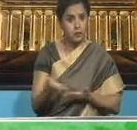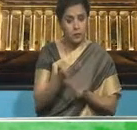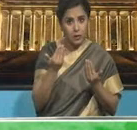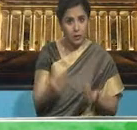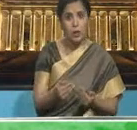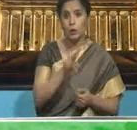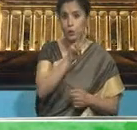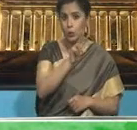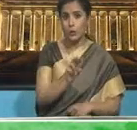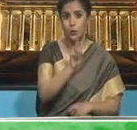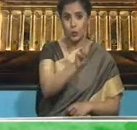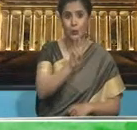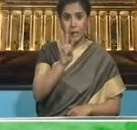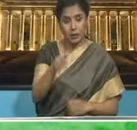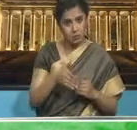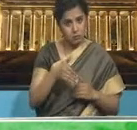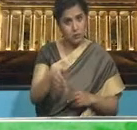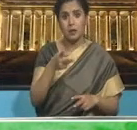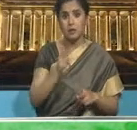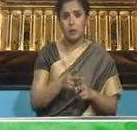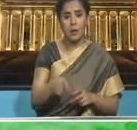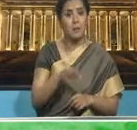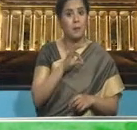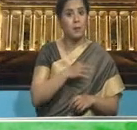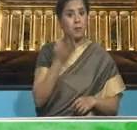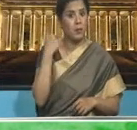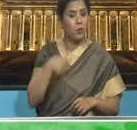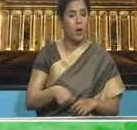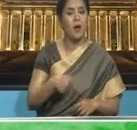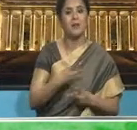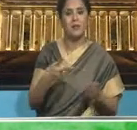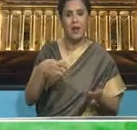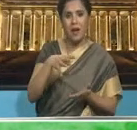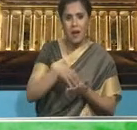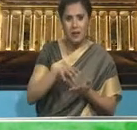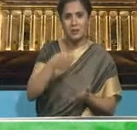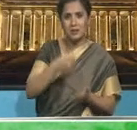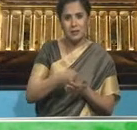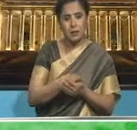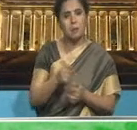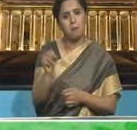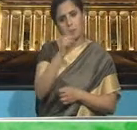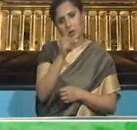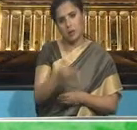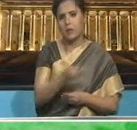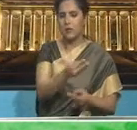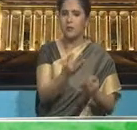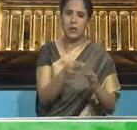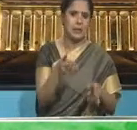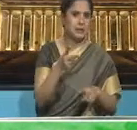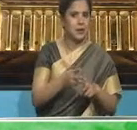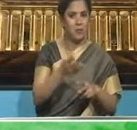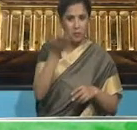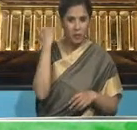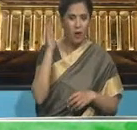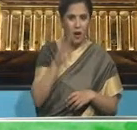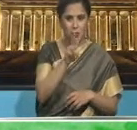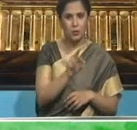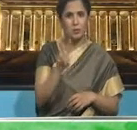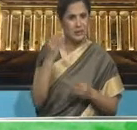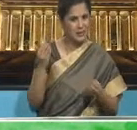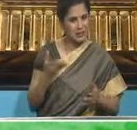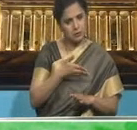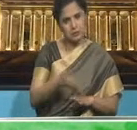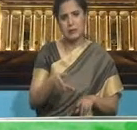year 2023, the beneficiaries will get their monthly ration free of cost. With